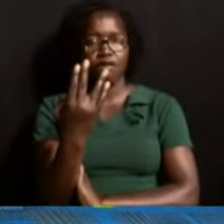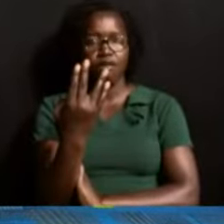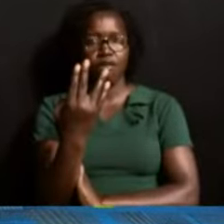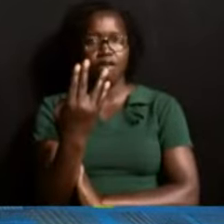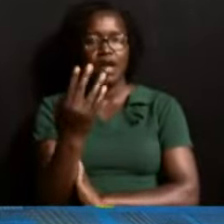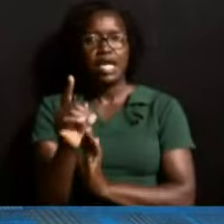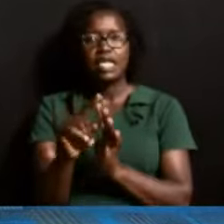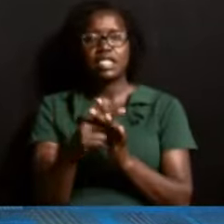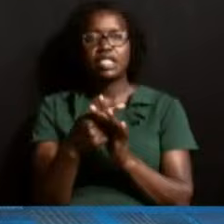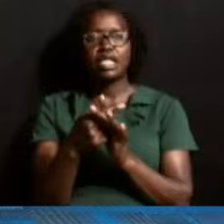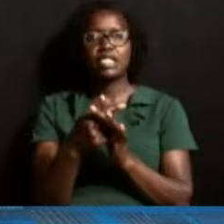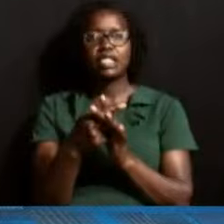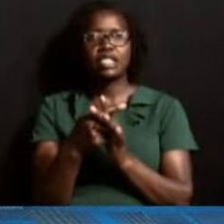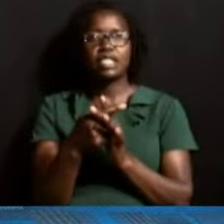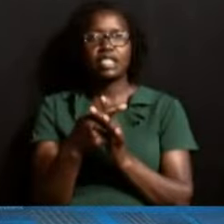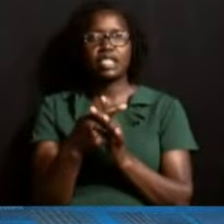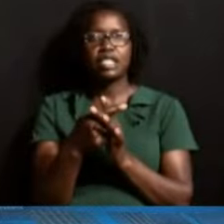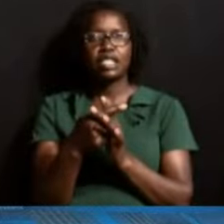beginning with